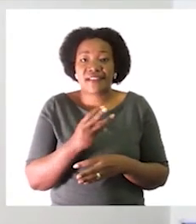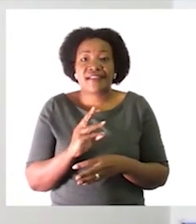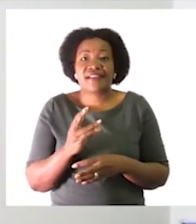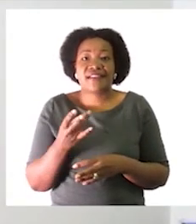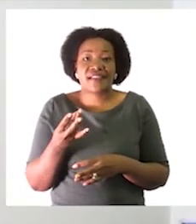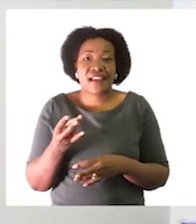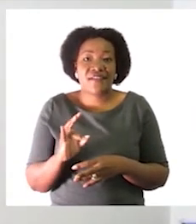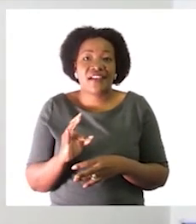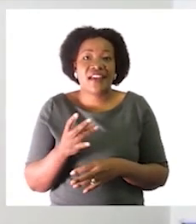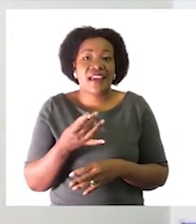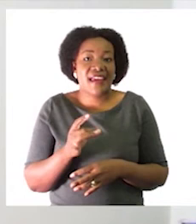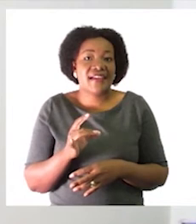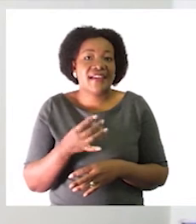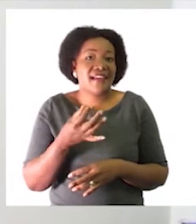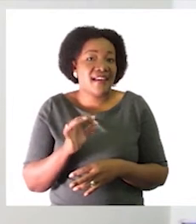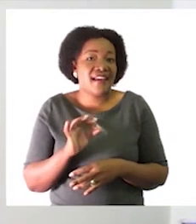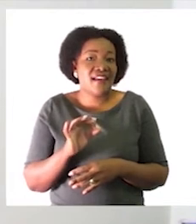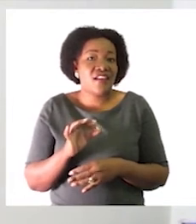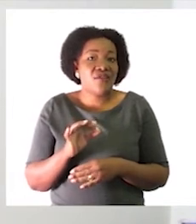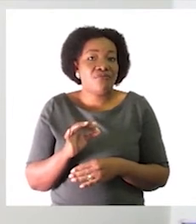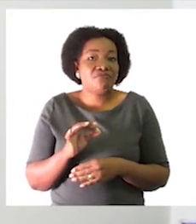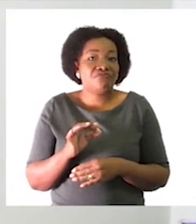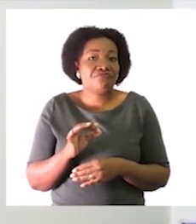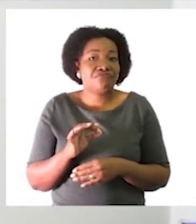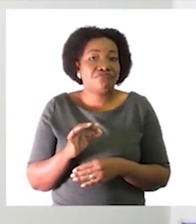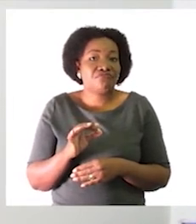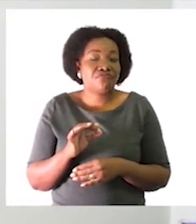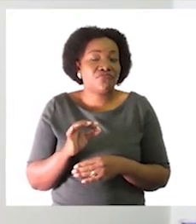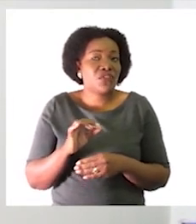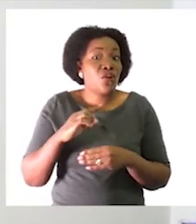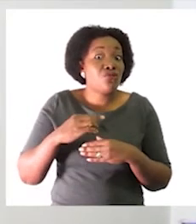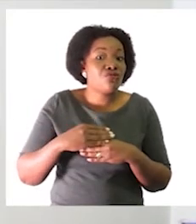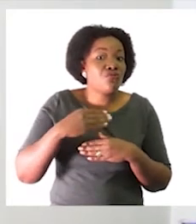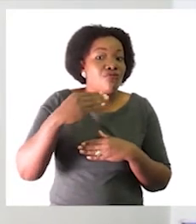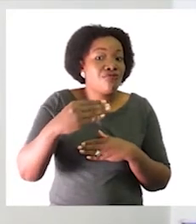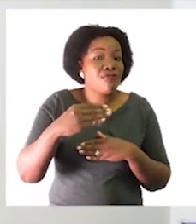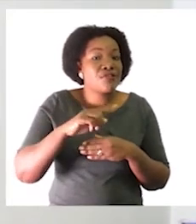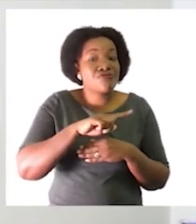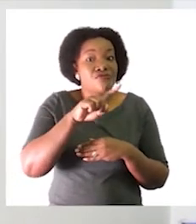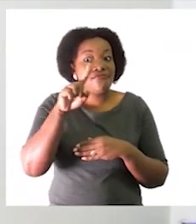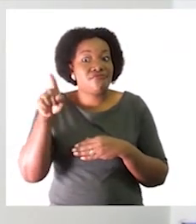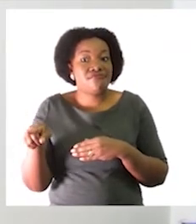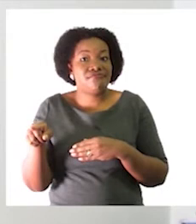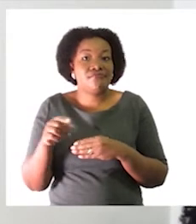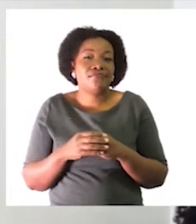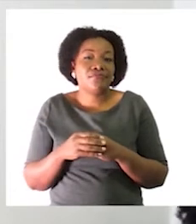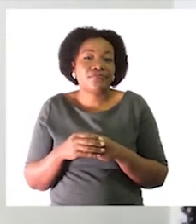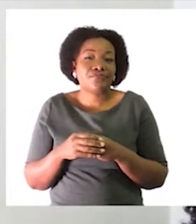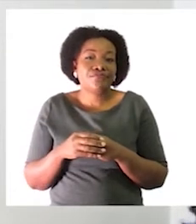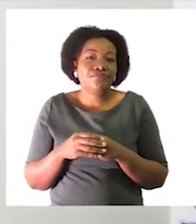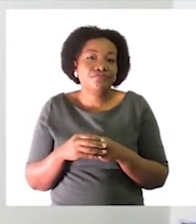6, 7, 8, and 9, we always move forward. And whenever a